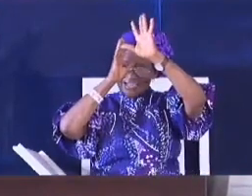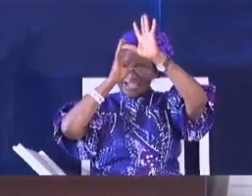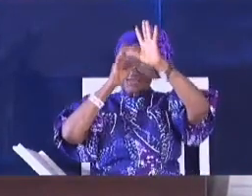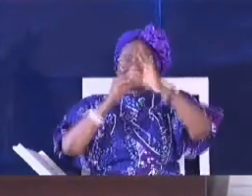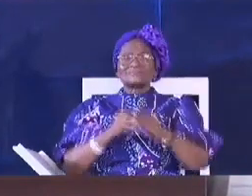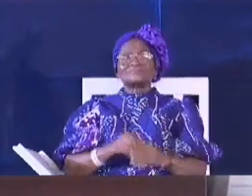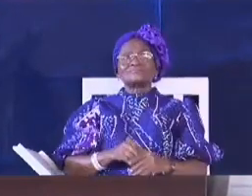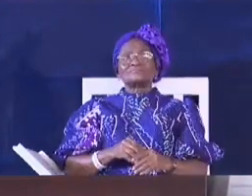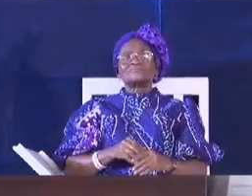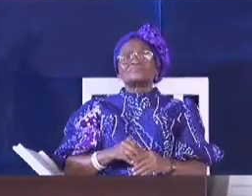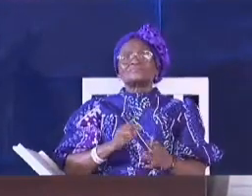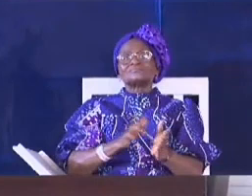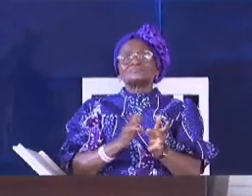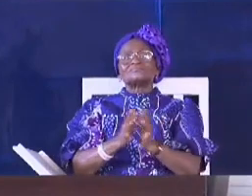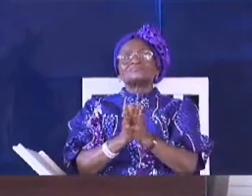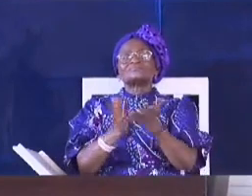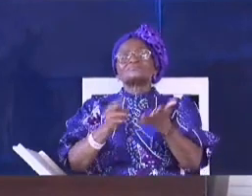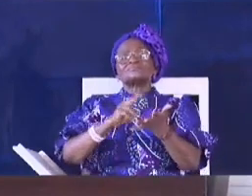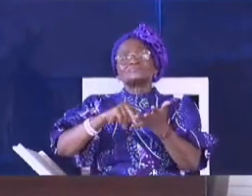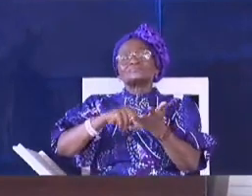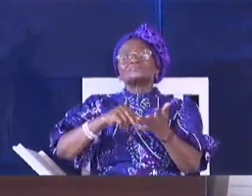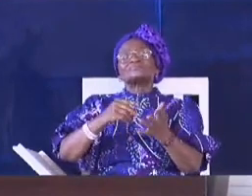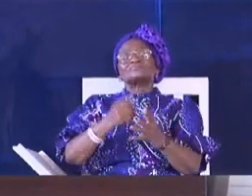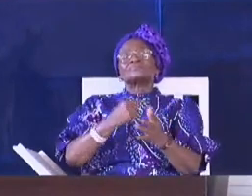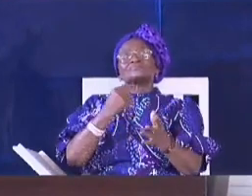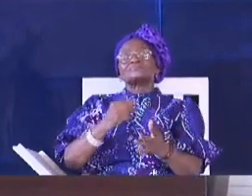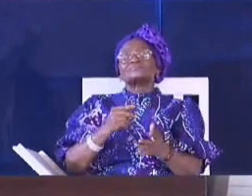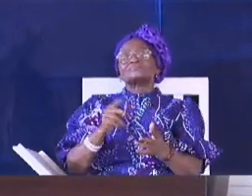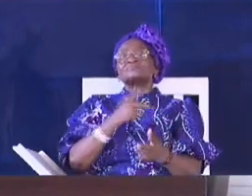In 1 Kings chapter